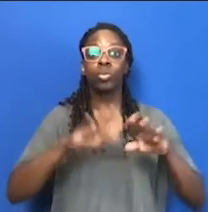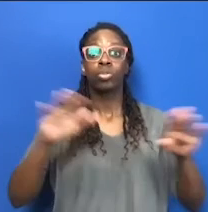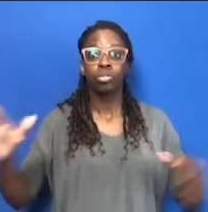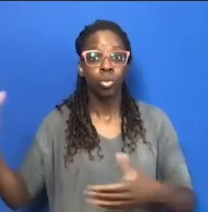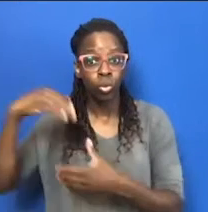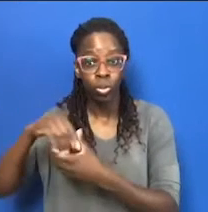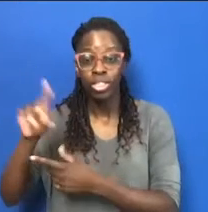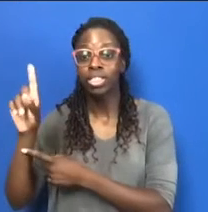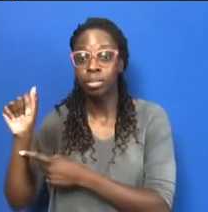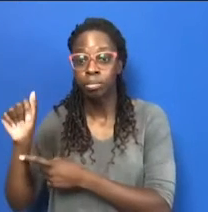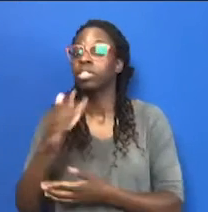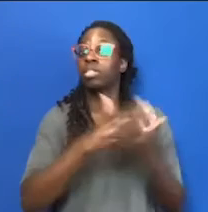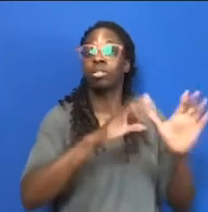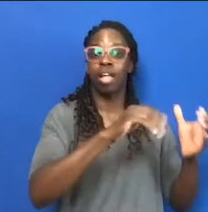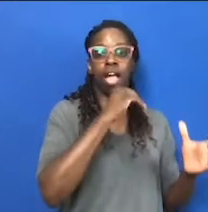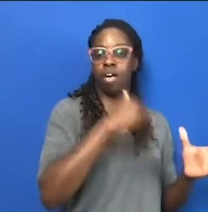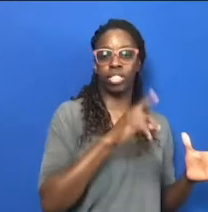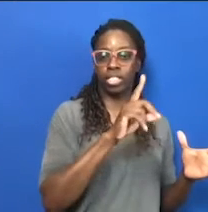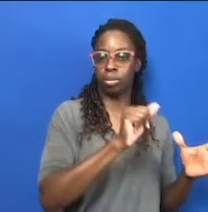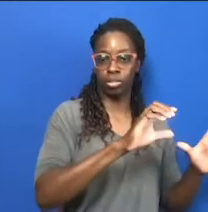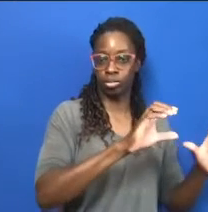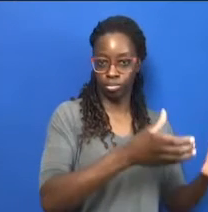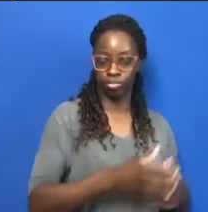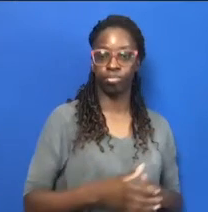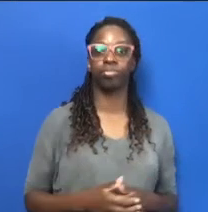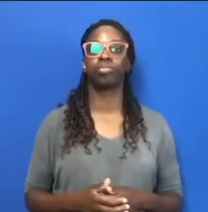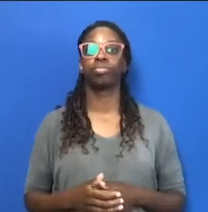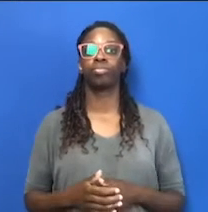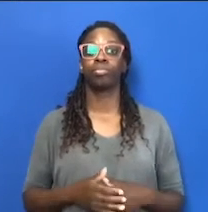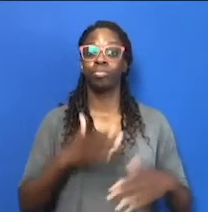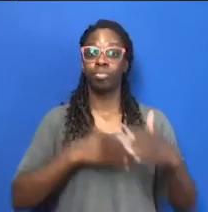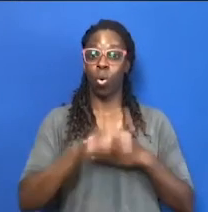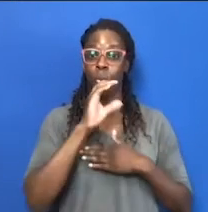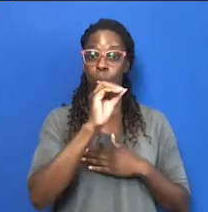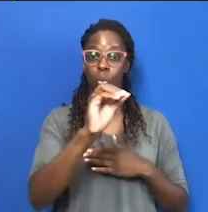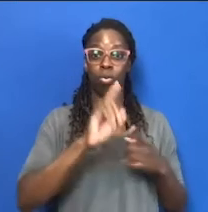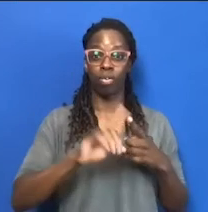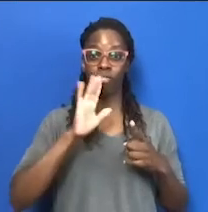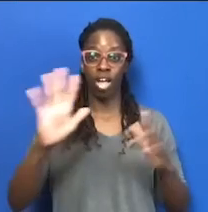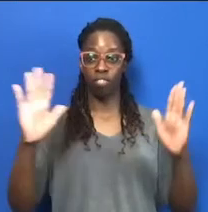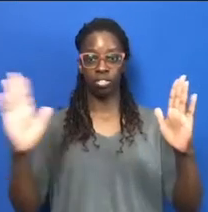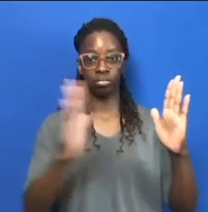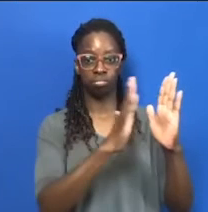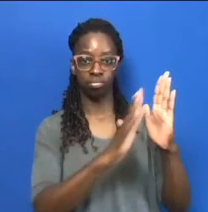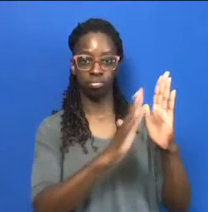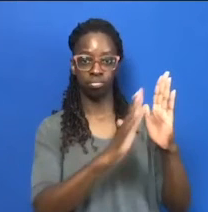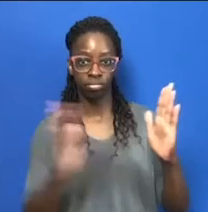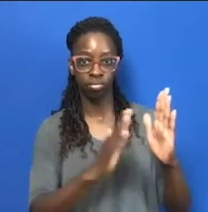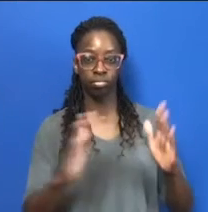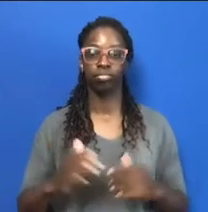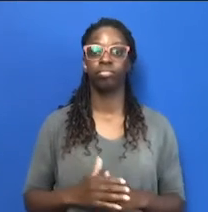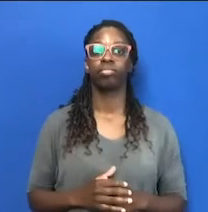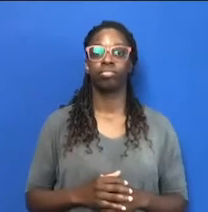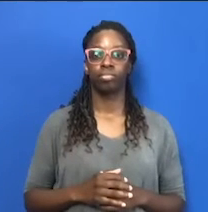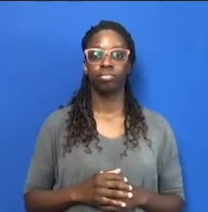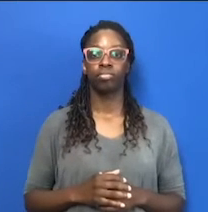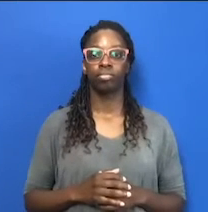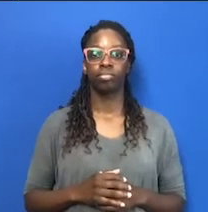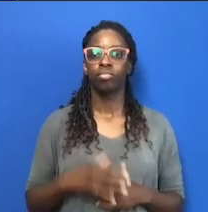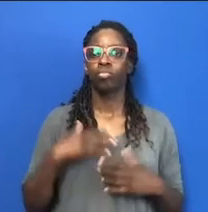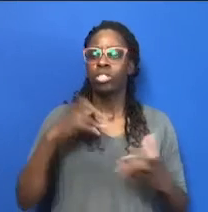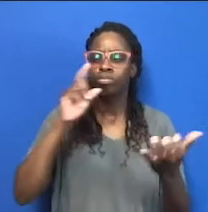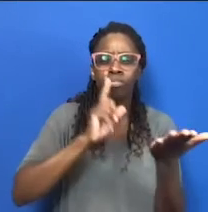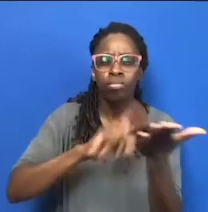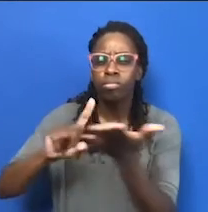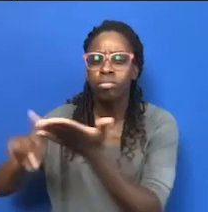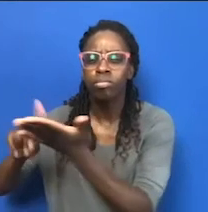to 5 years. We wanted to be sure that we captured all work being done in inclusive settings. That's why